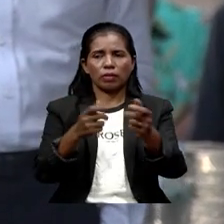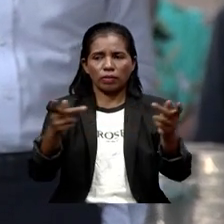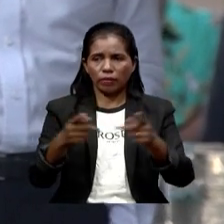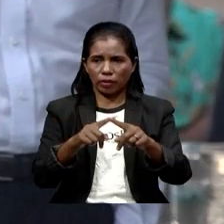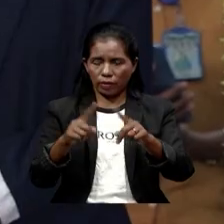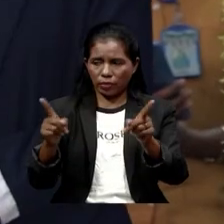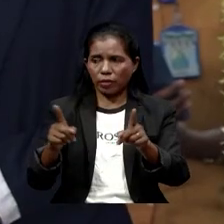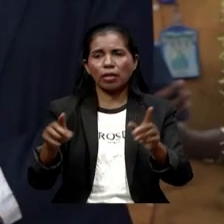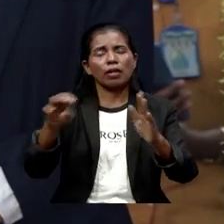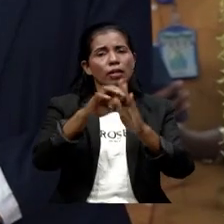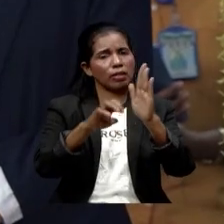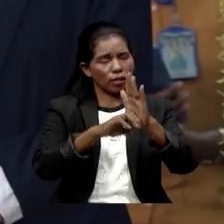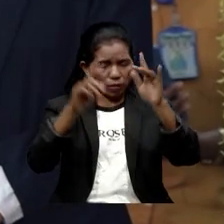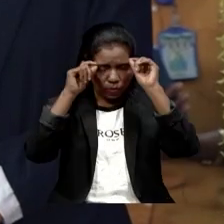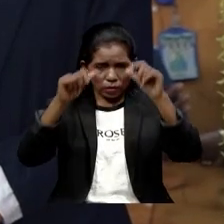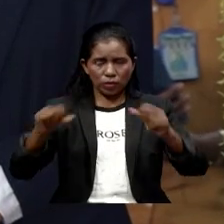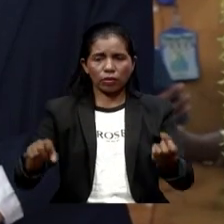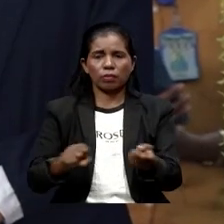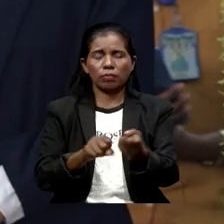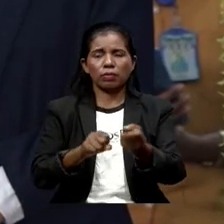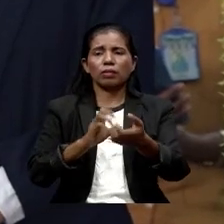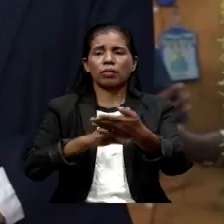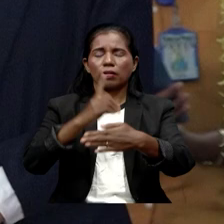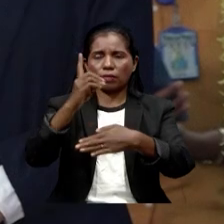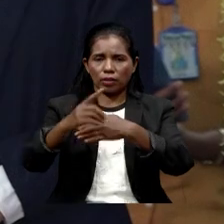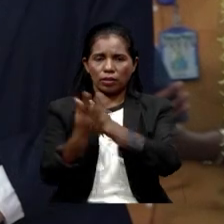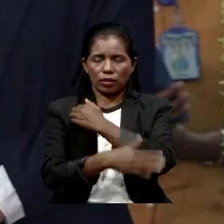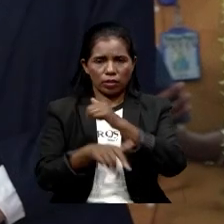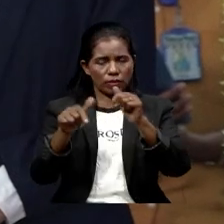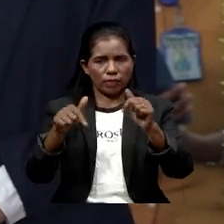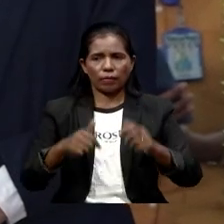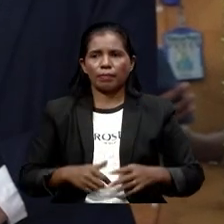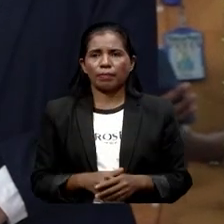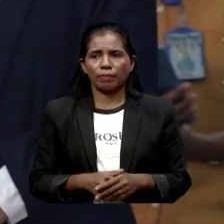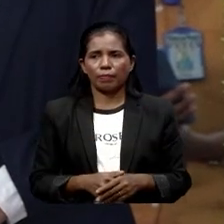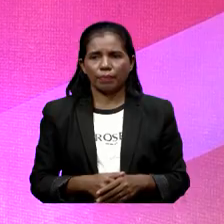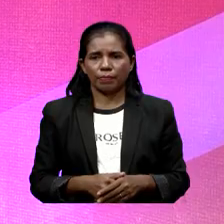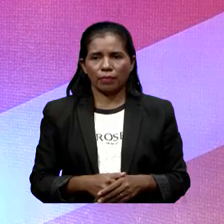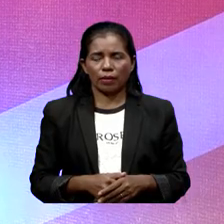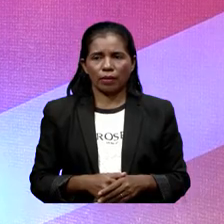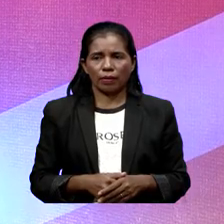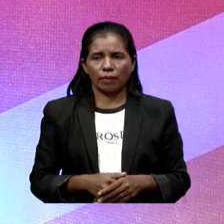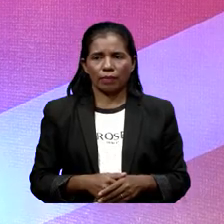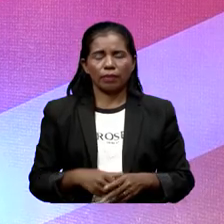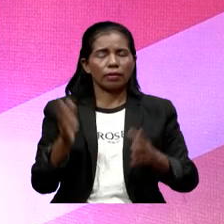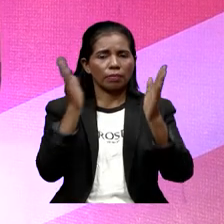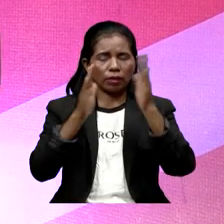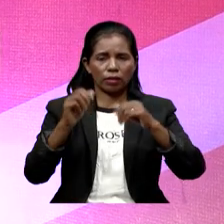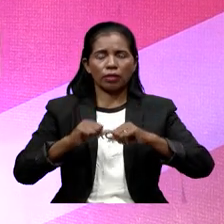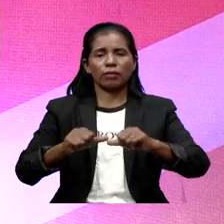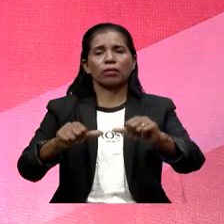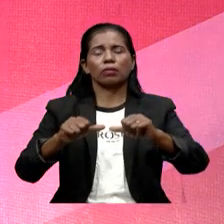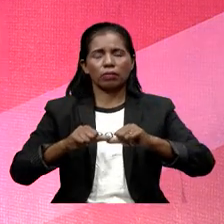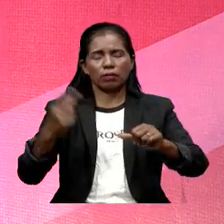o Estado Timor-Leste, onde contribui ao desenvolvimento relaranian. Essentially, Malaysia will expand its offering of capacity